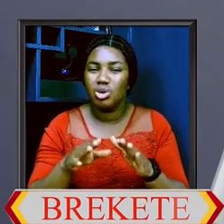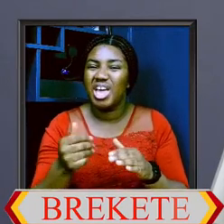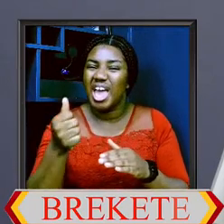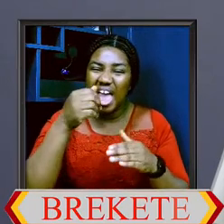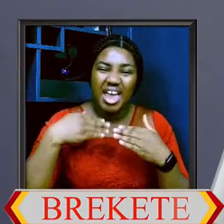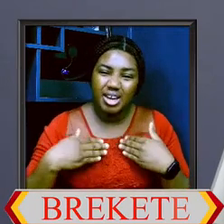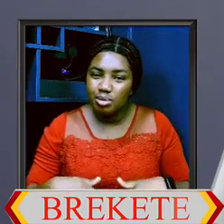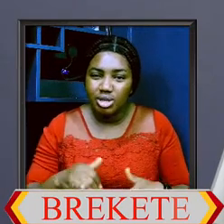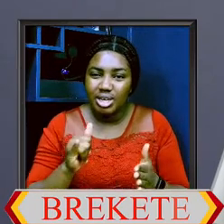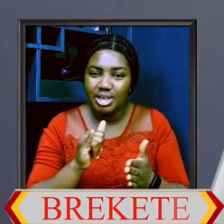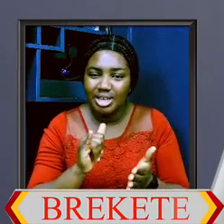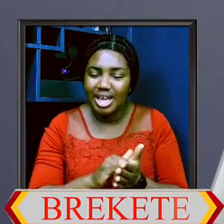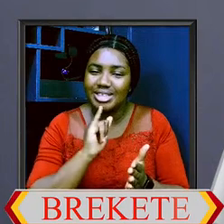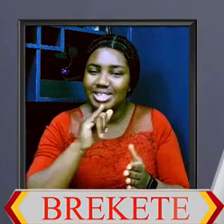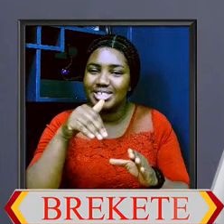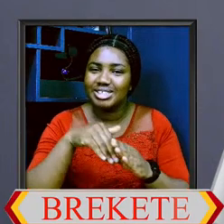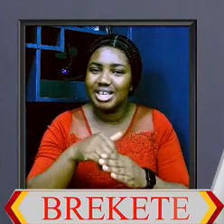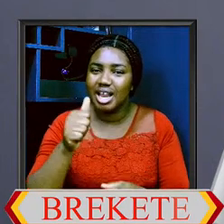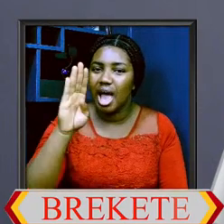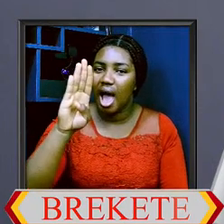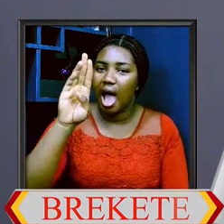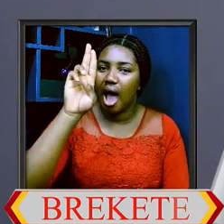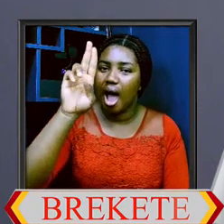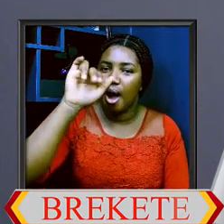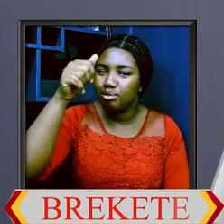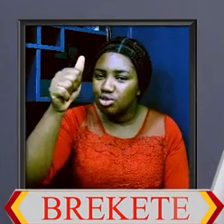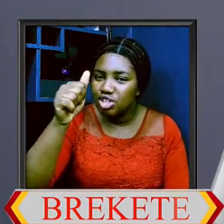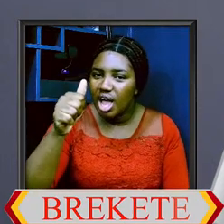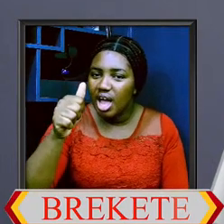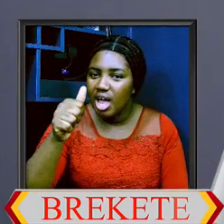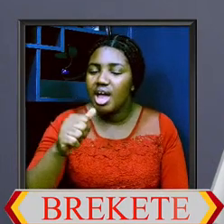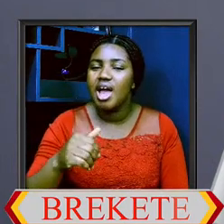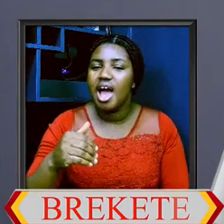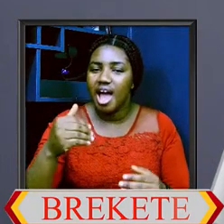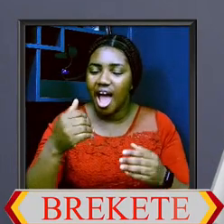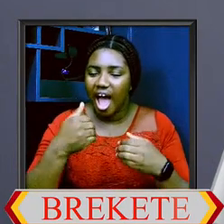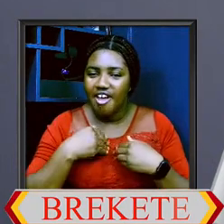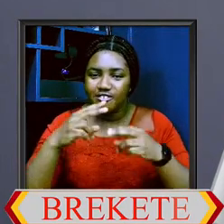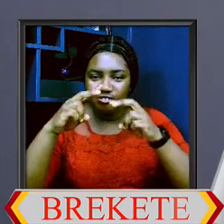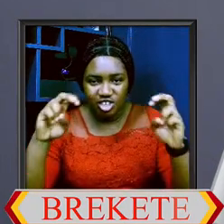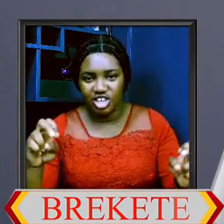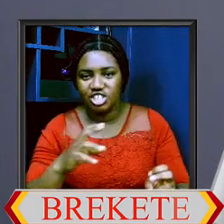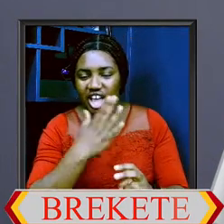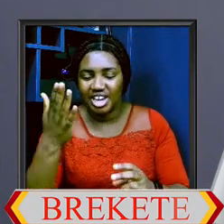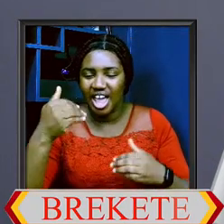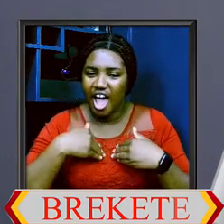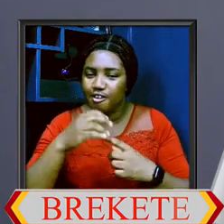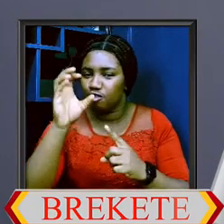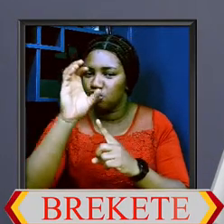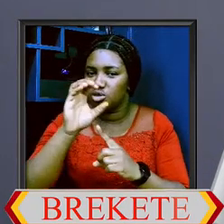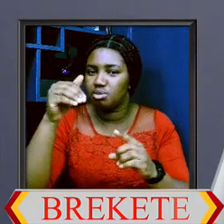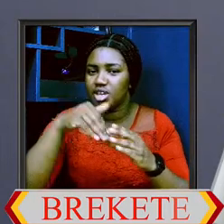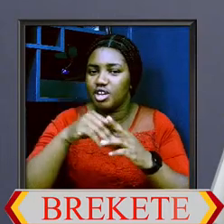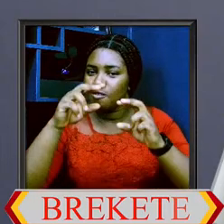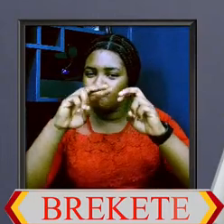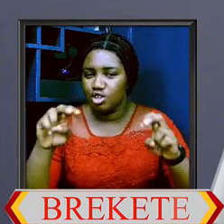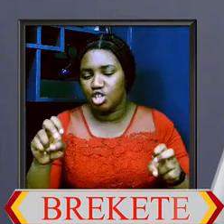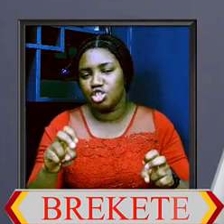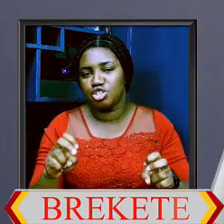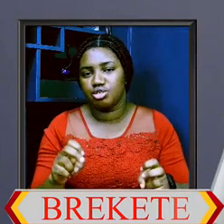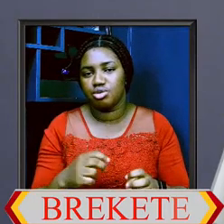Abuja from another Village and they get chief for their Village all this nonsense they do for Township we not go